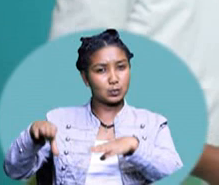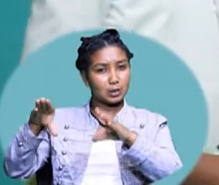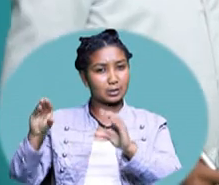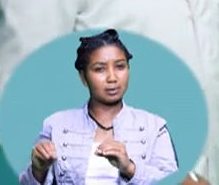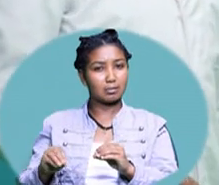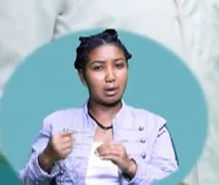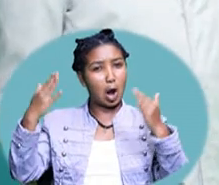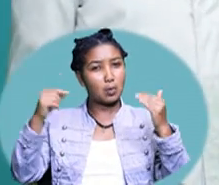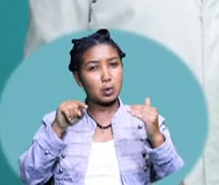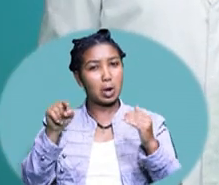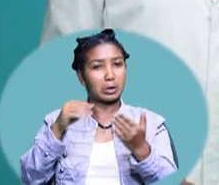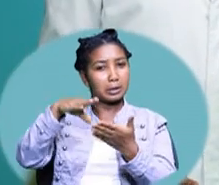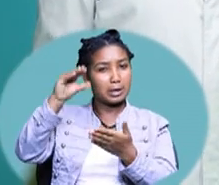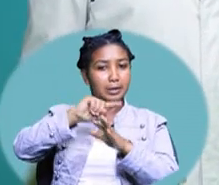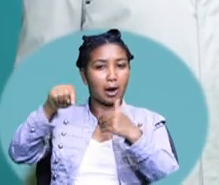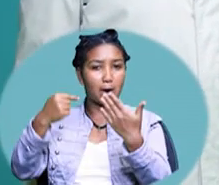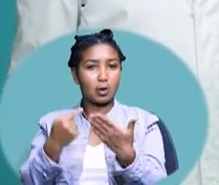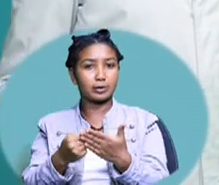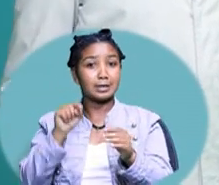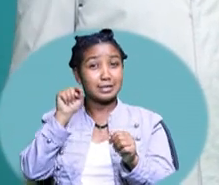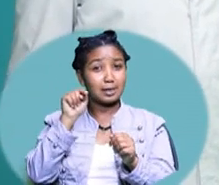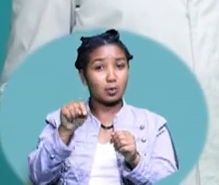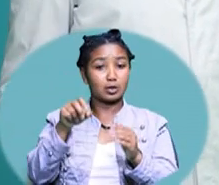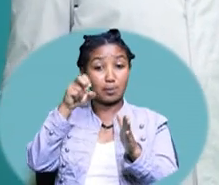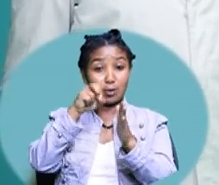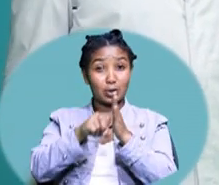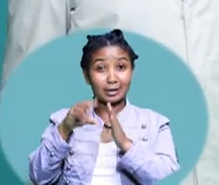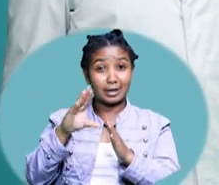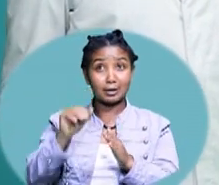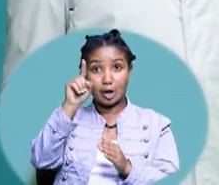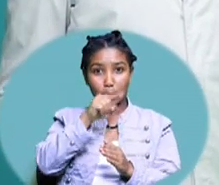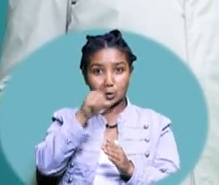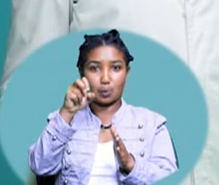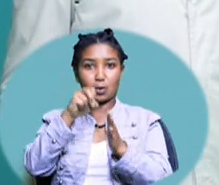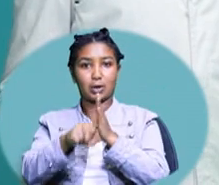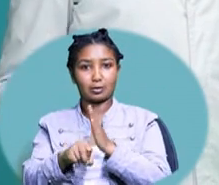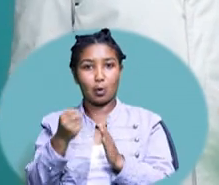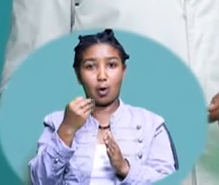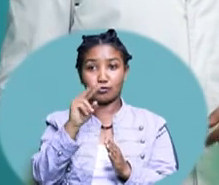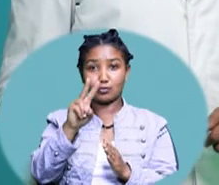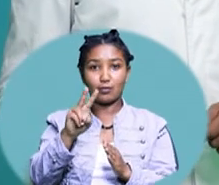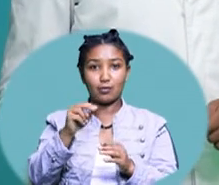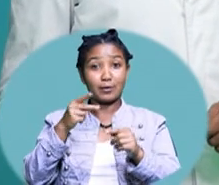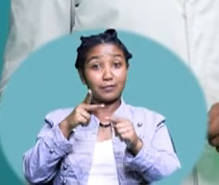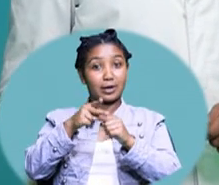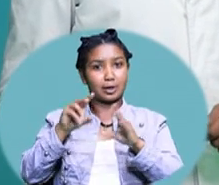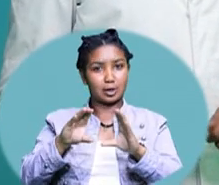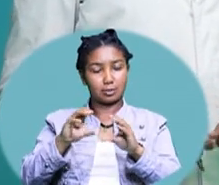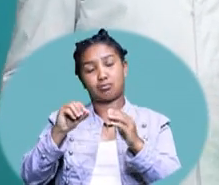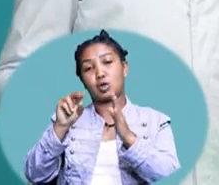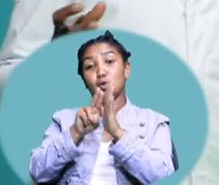Students, I hope you already learned about the dot product and cross product of two vectors in Unit